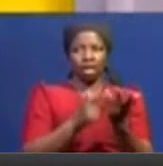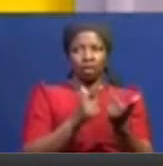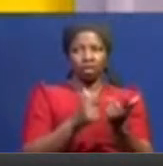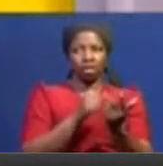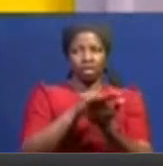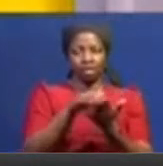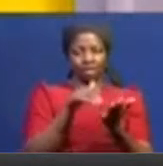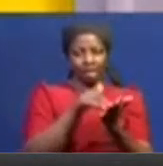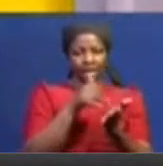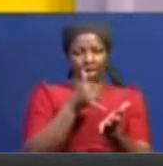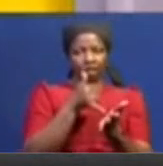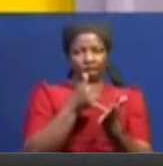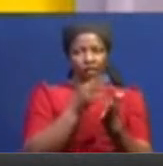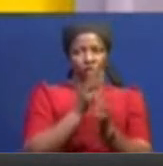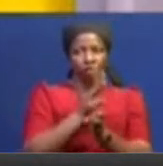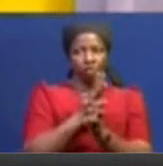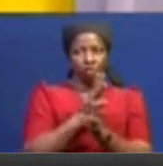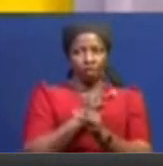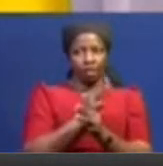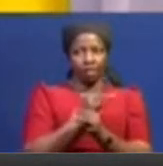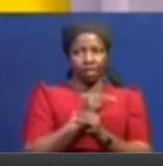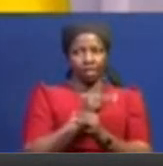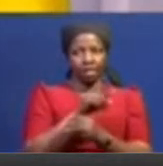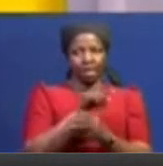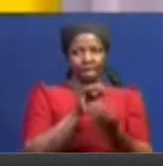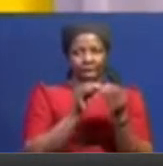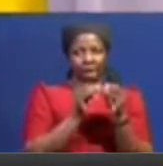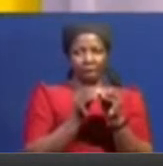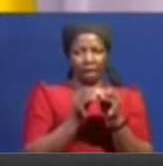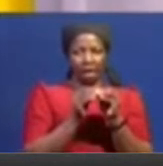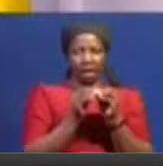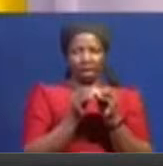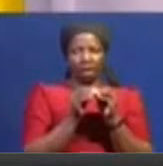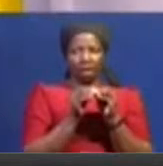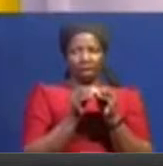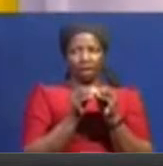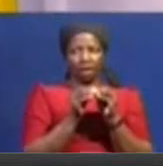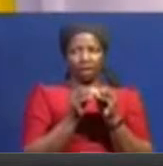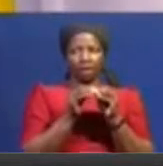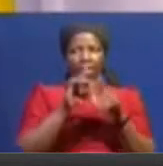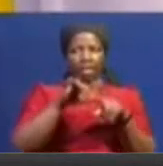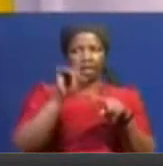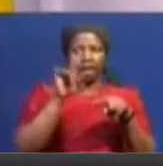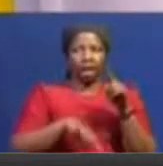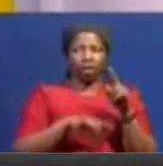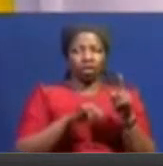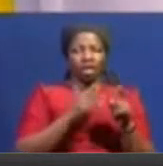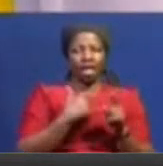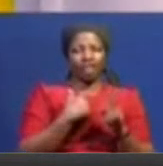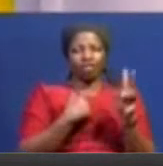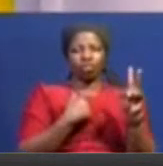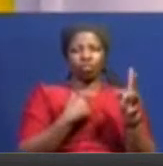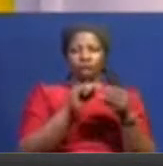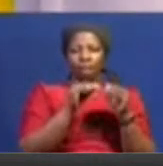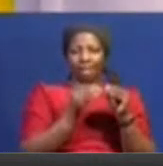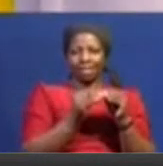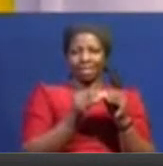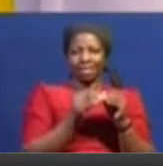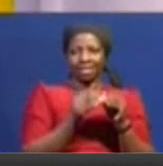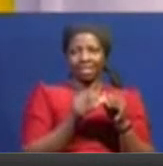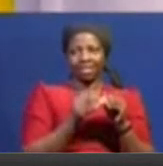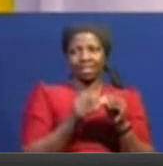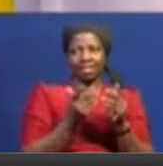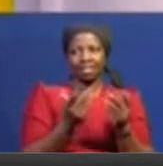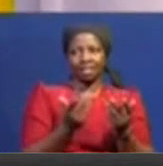mathematical. It's a figure, and there cannot be two figures.